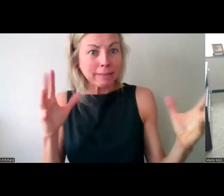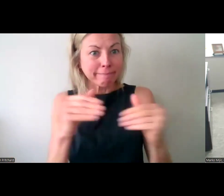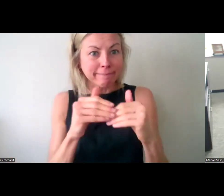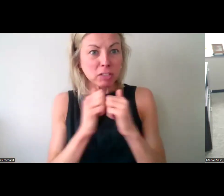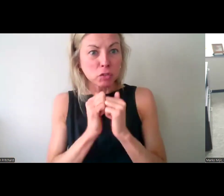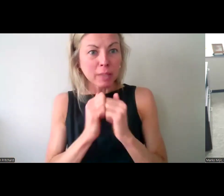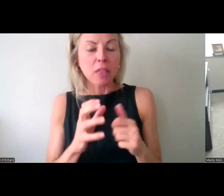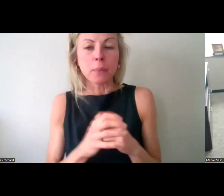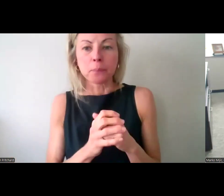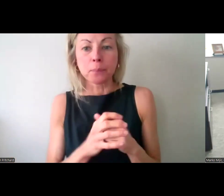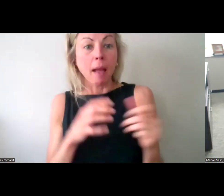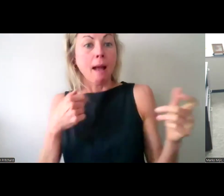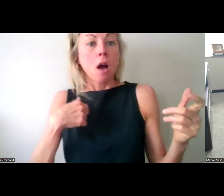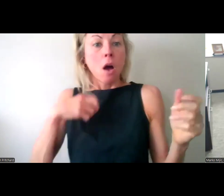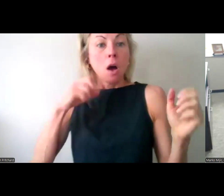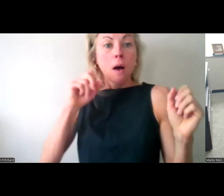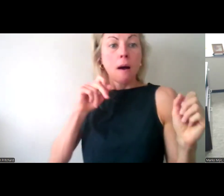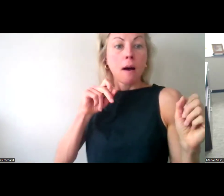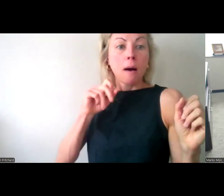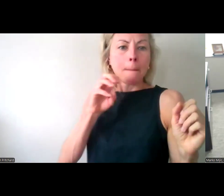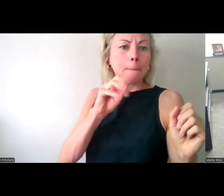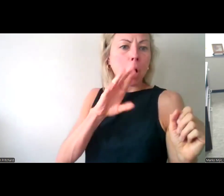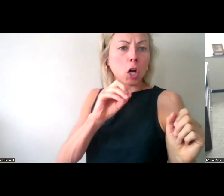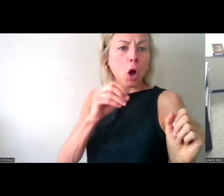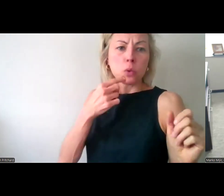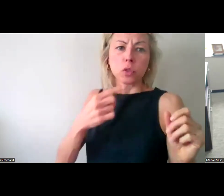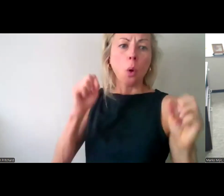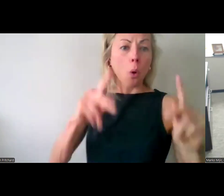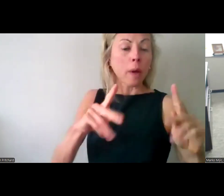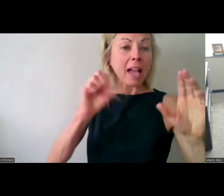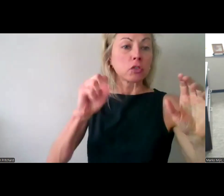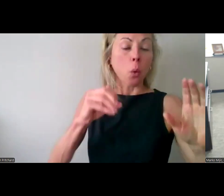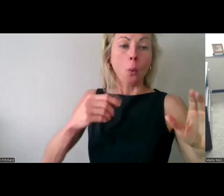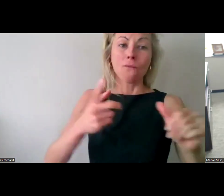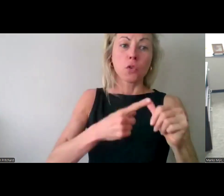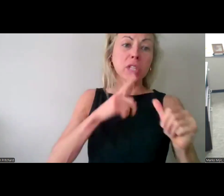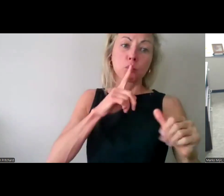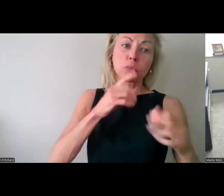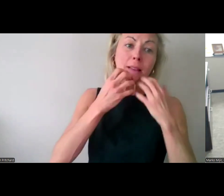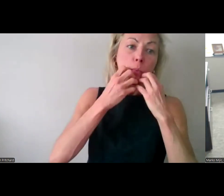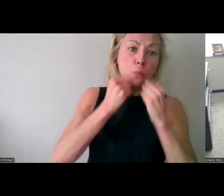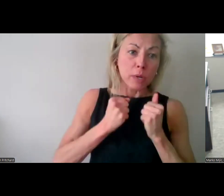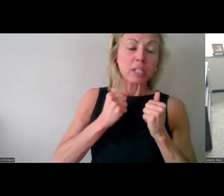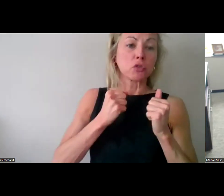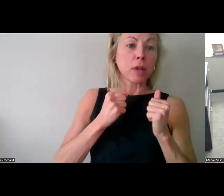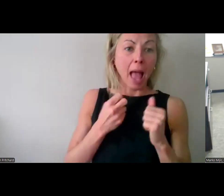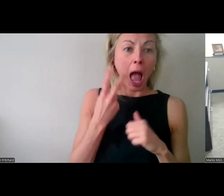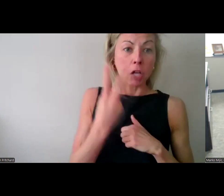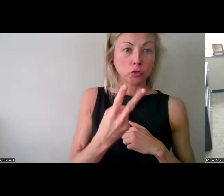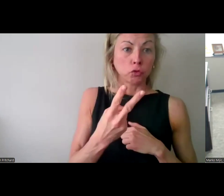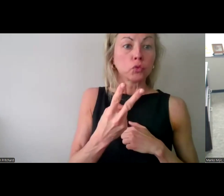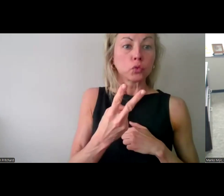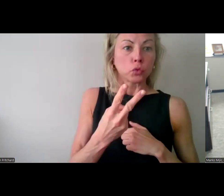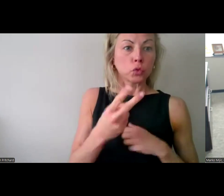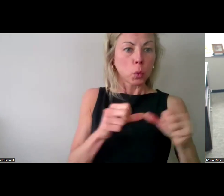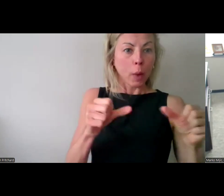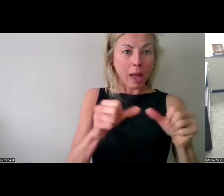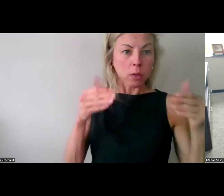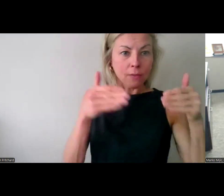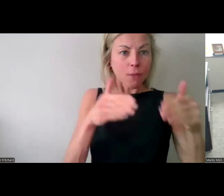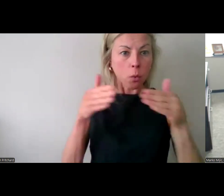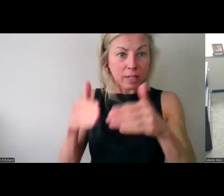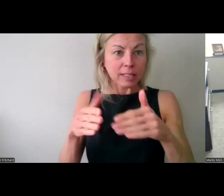guess just kind of pulling apart so first, I really appreciated the narrowness in the two areas, because I think that is